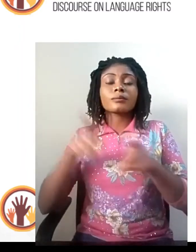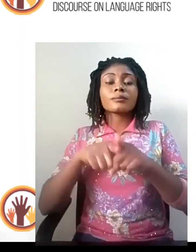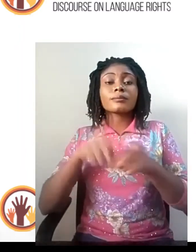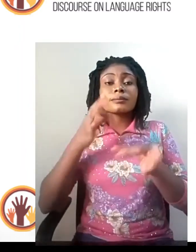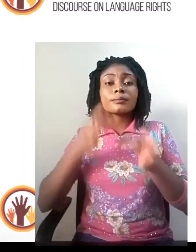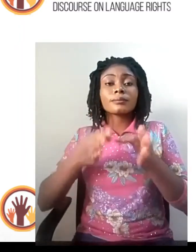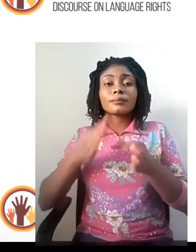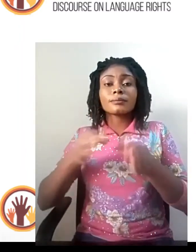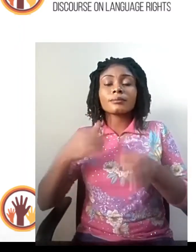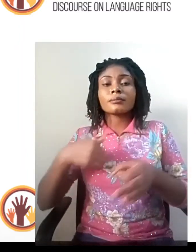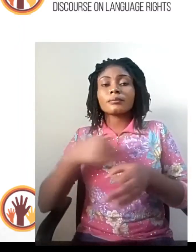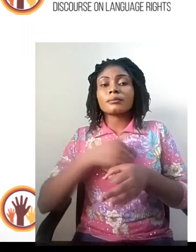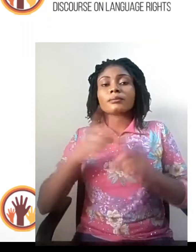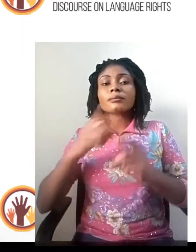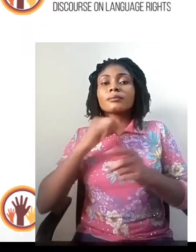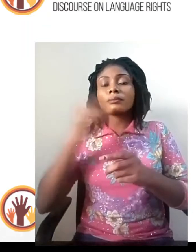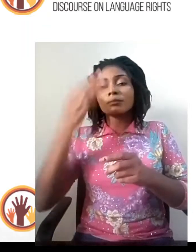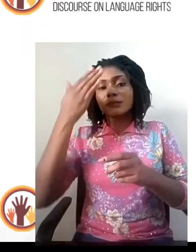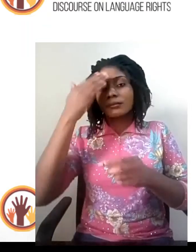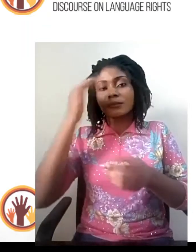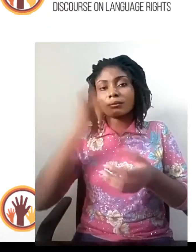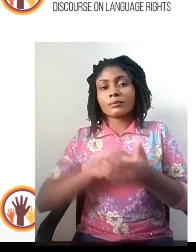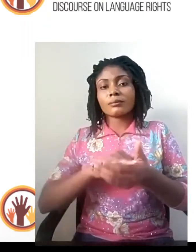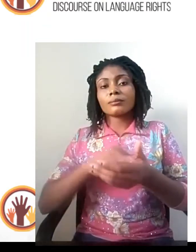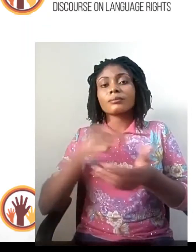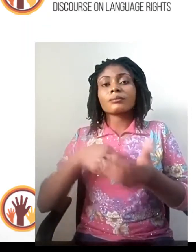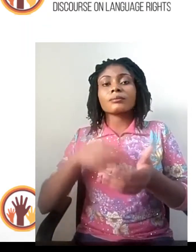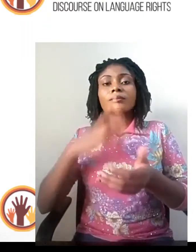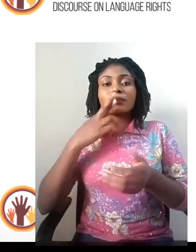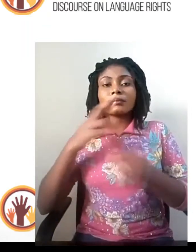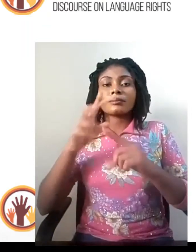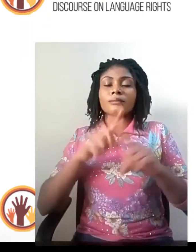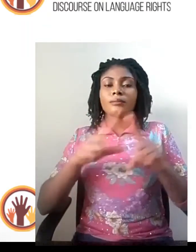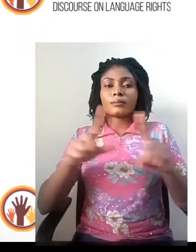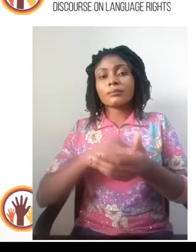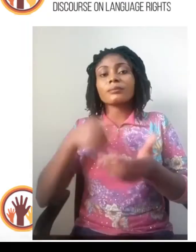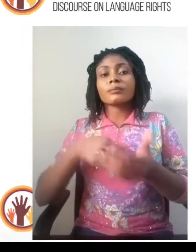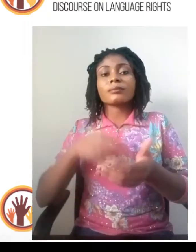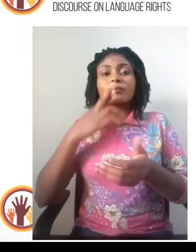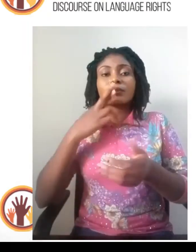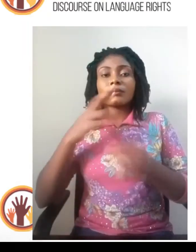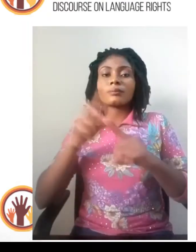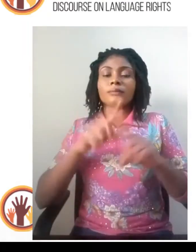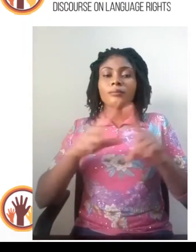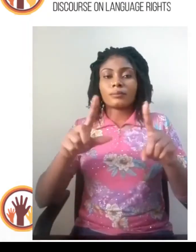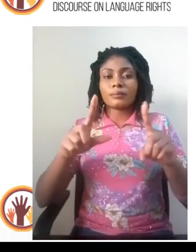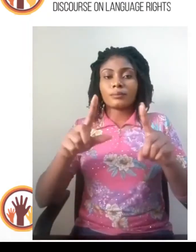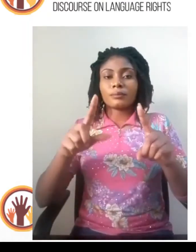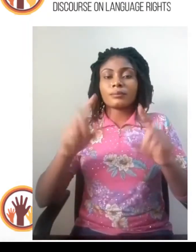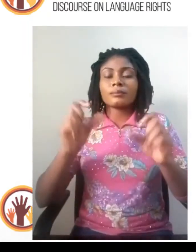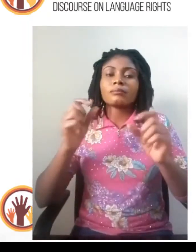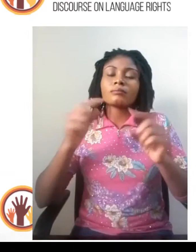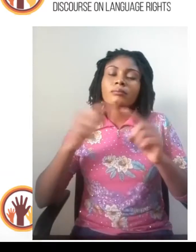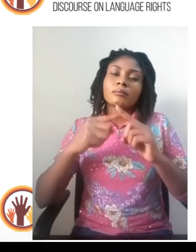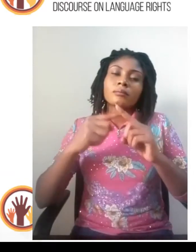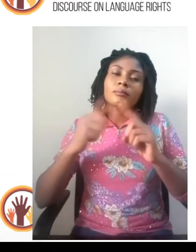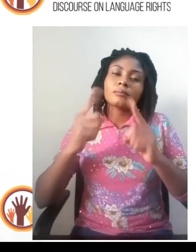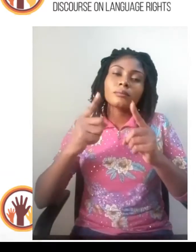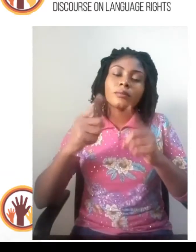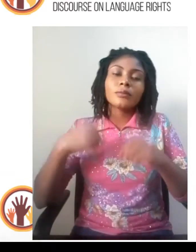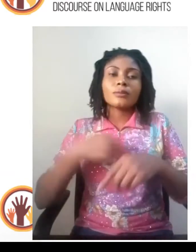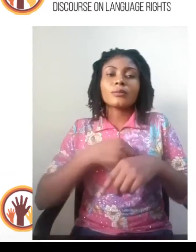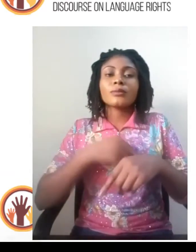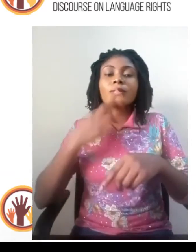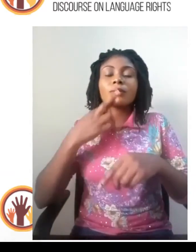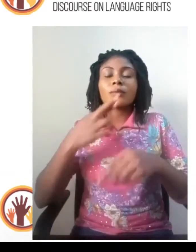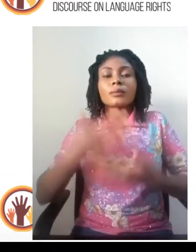know that these are signs. So but we're glad that there is some level of awareness amongst